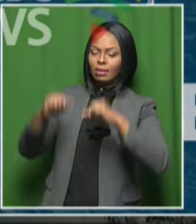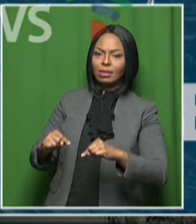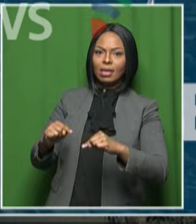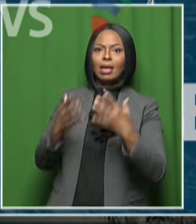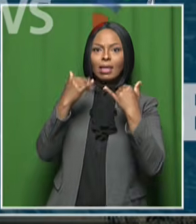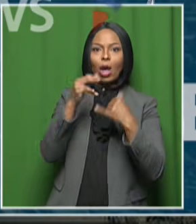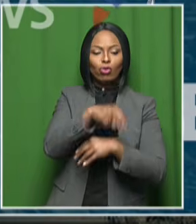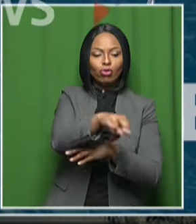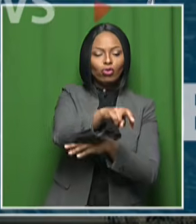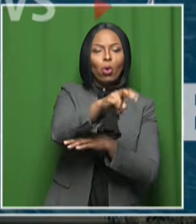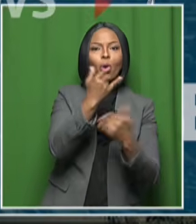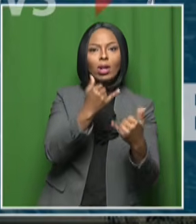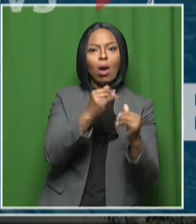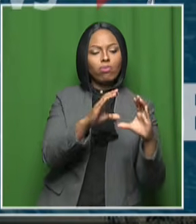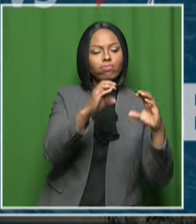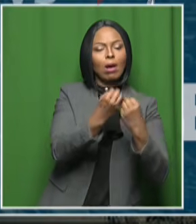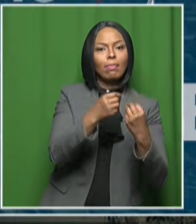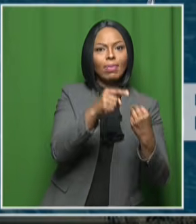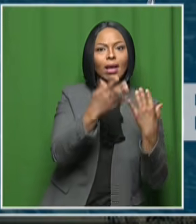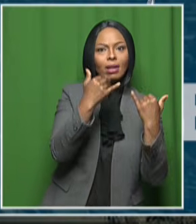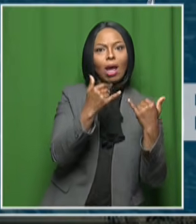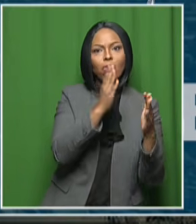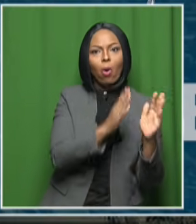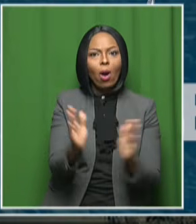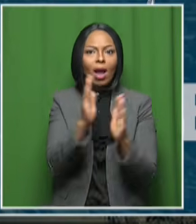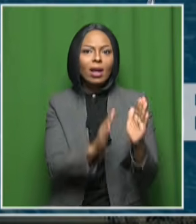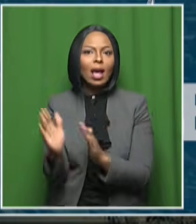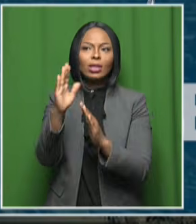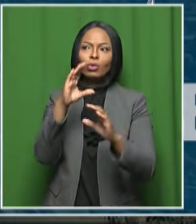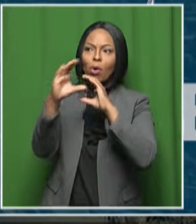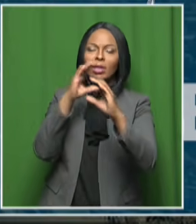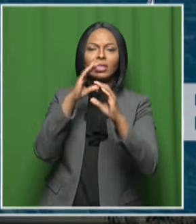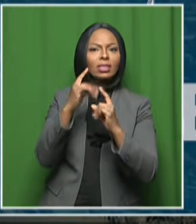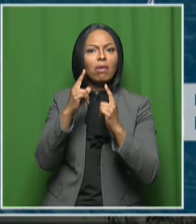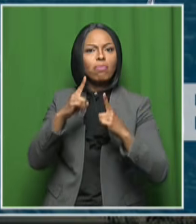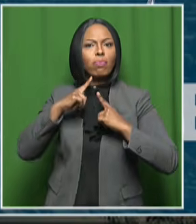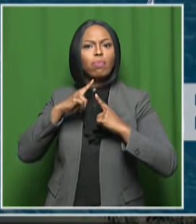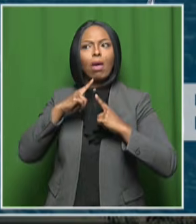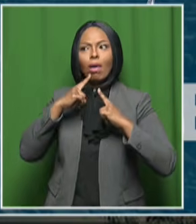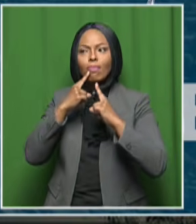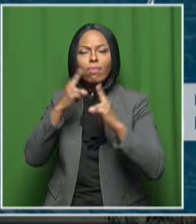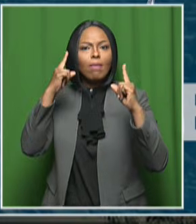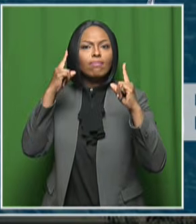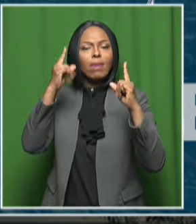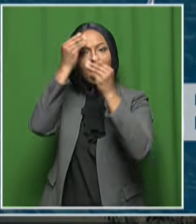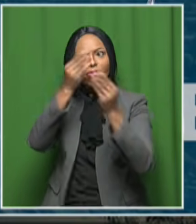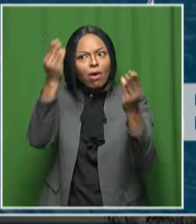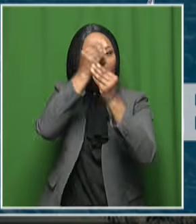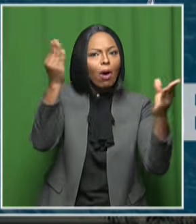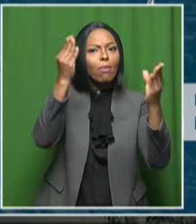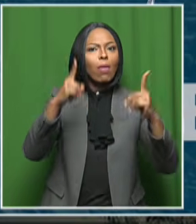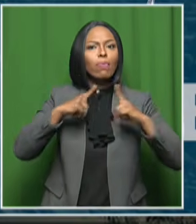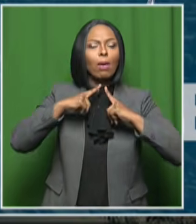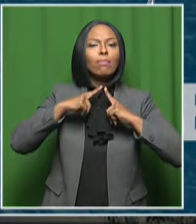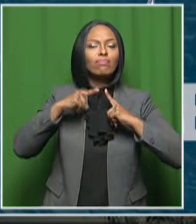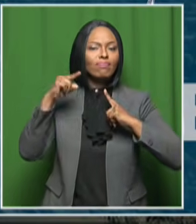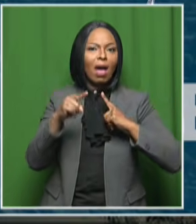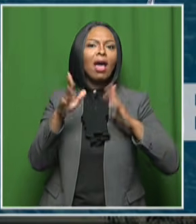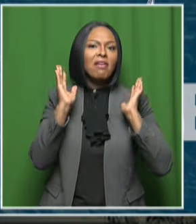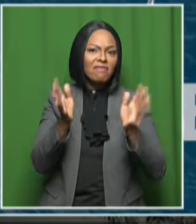taken responsibility and communicated with the accommodation establishment. We have